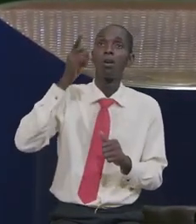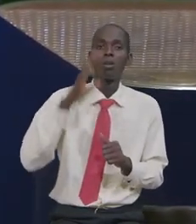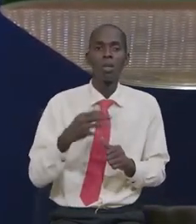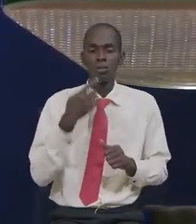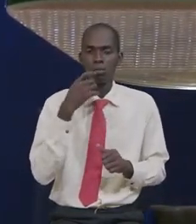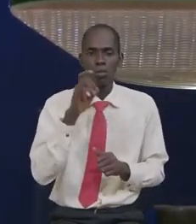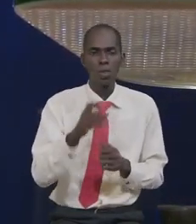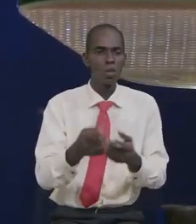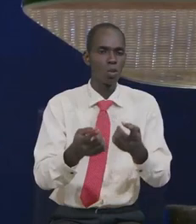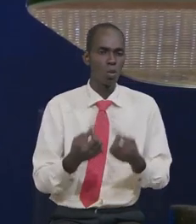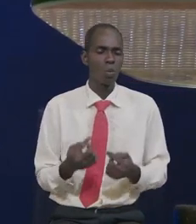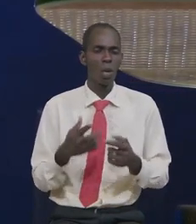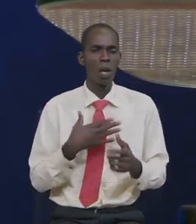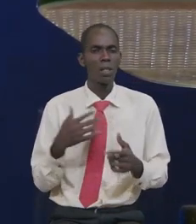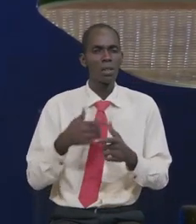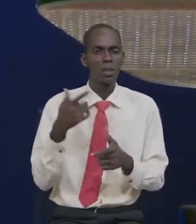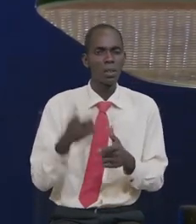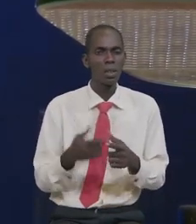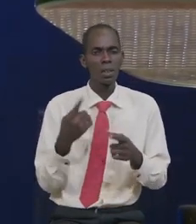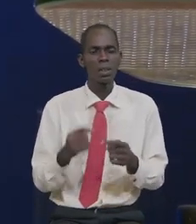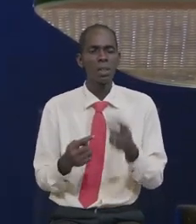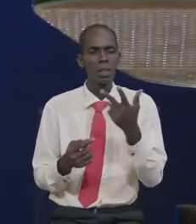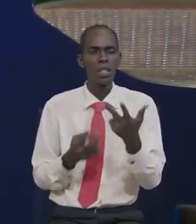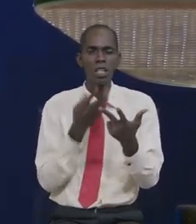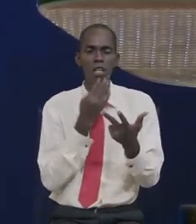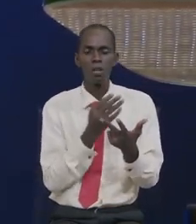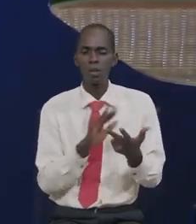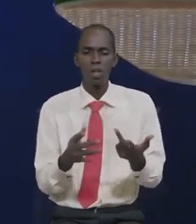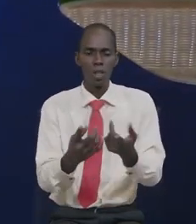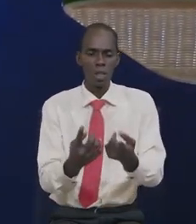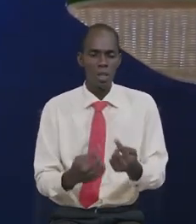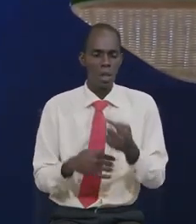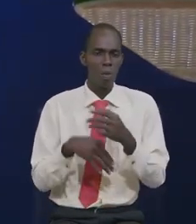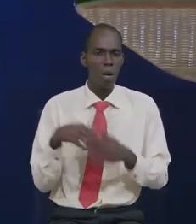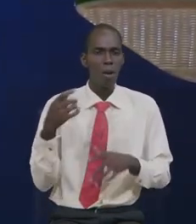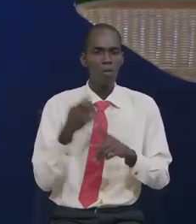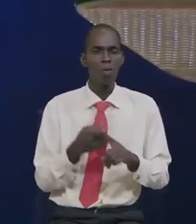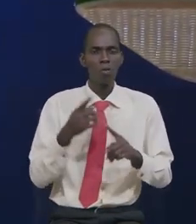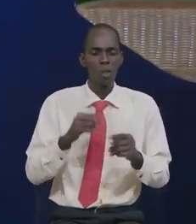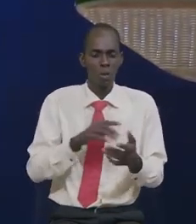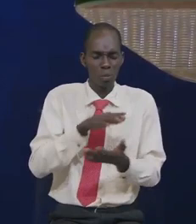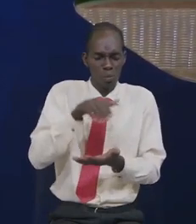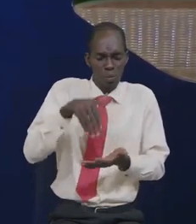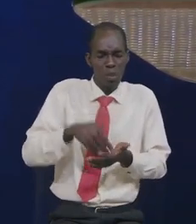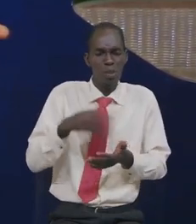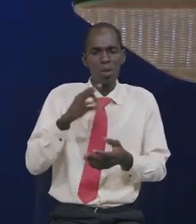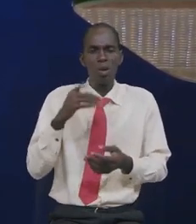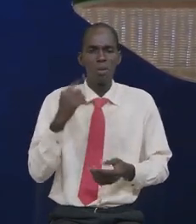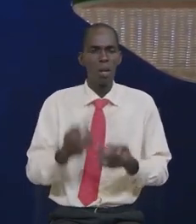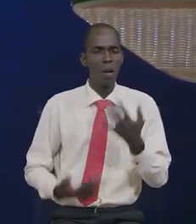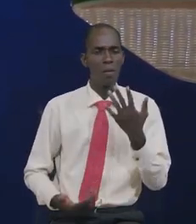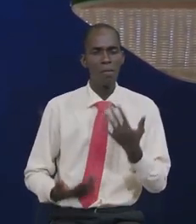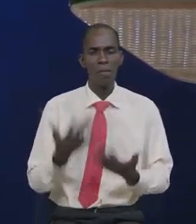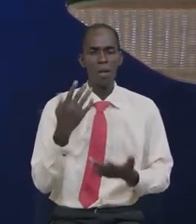then Shadrach, Meshach, and Abednego came forth out of the midst of the fire. And then